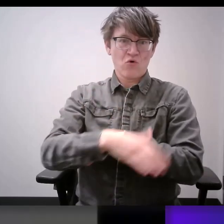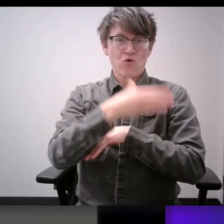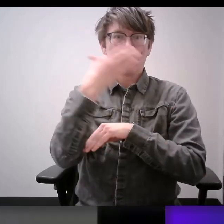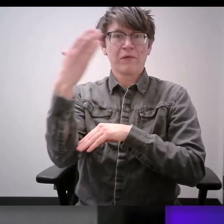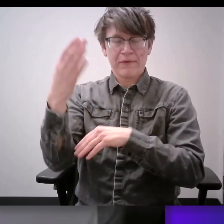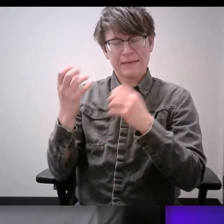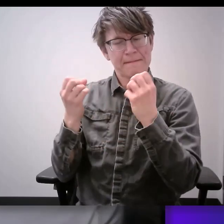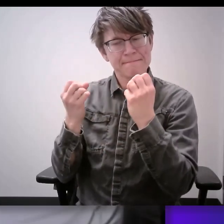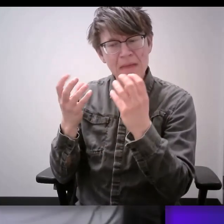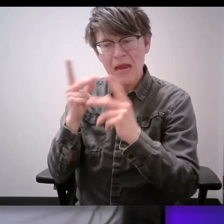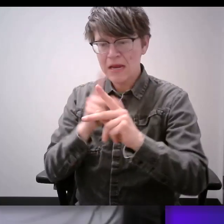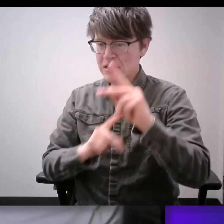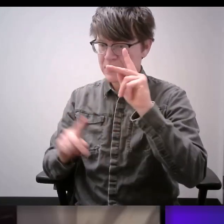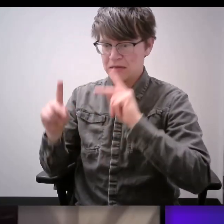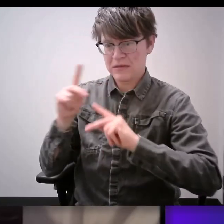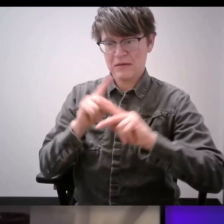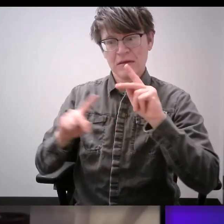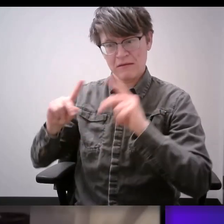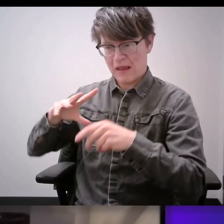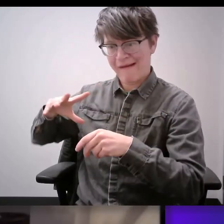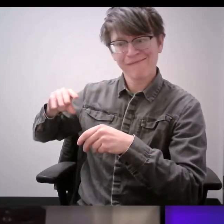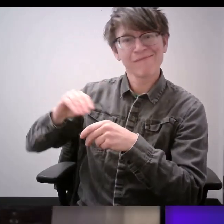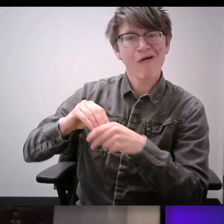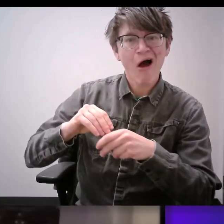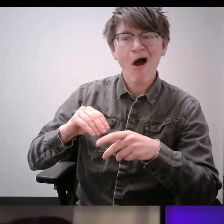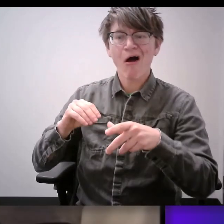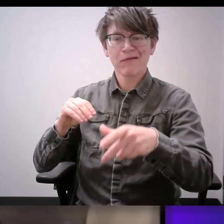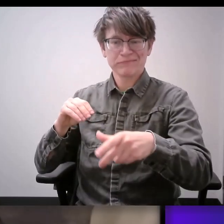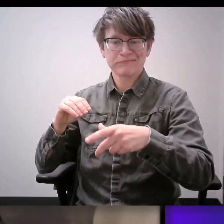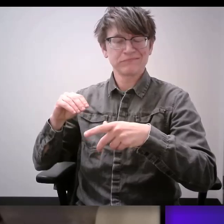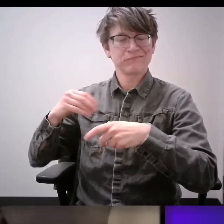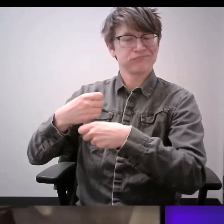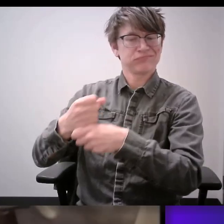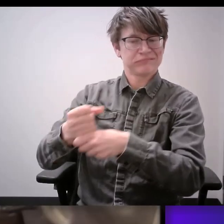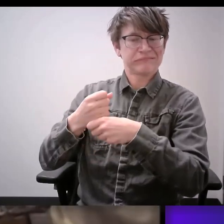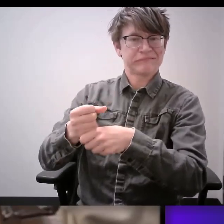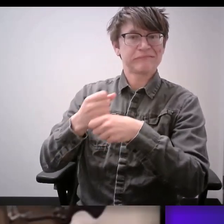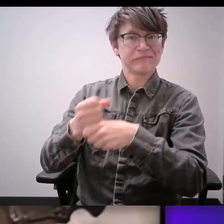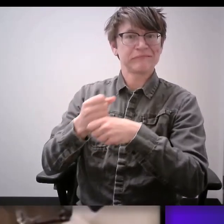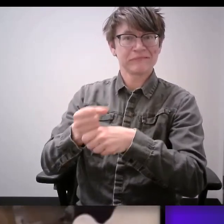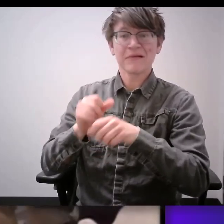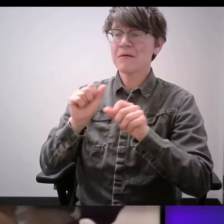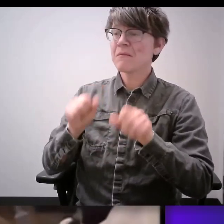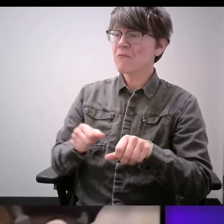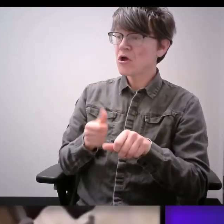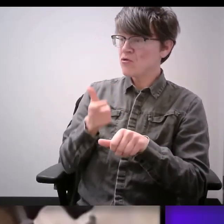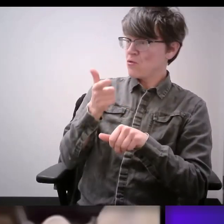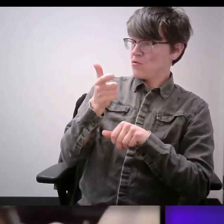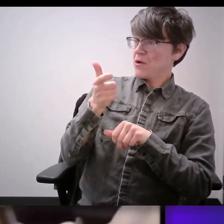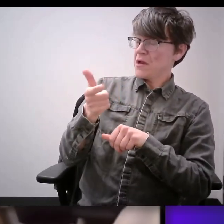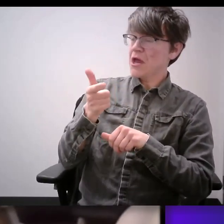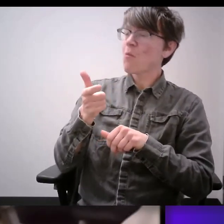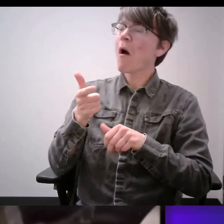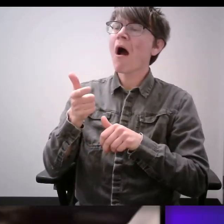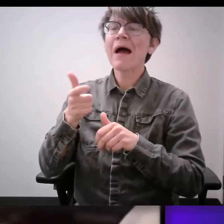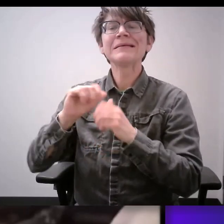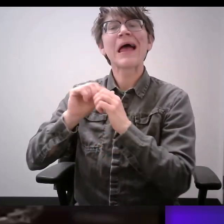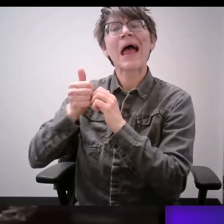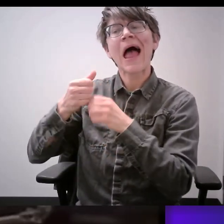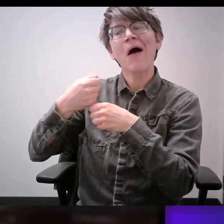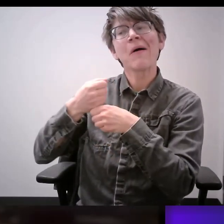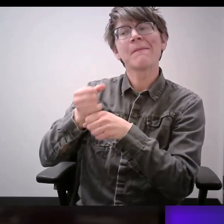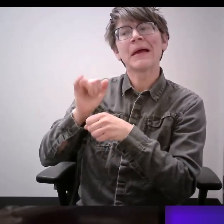great behind the scenes pieces that are really fun to watch, but I found that watching those behind the scenes pieces doesn't really make me want to create my